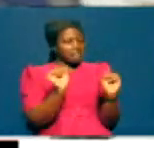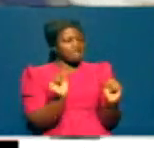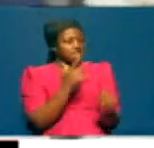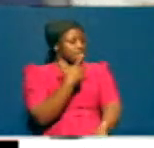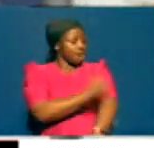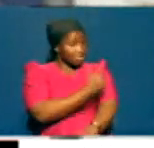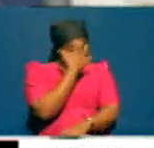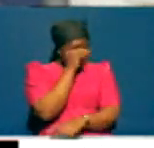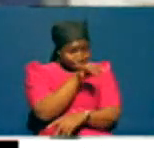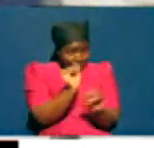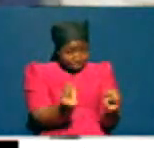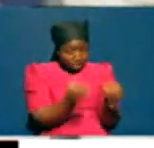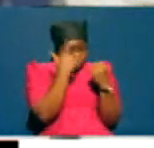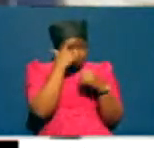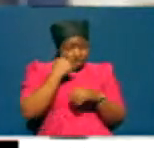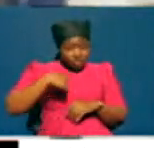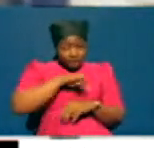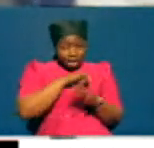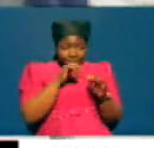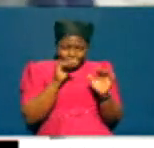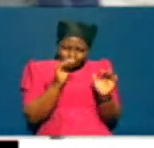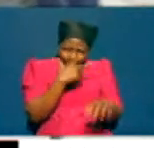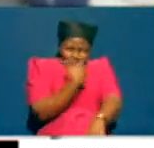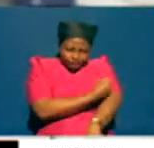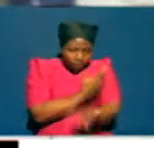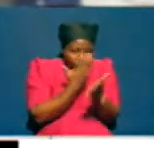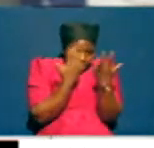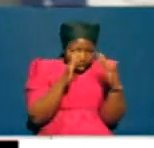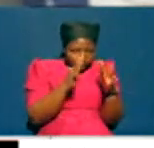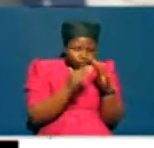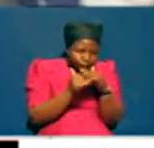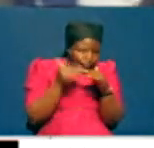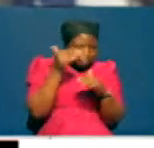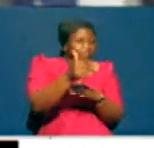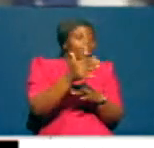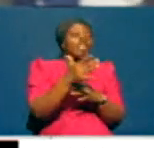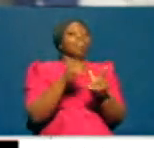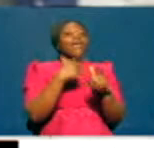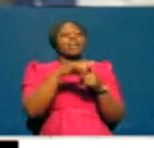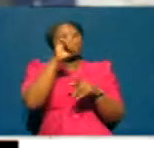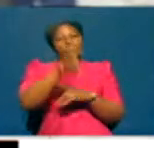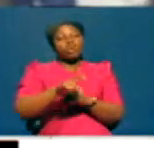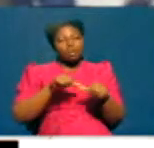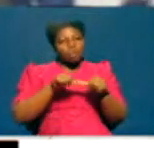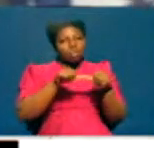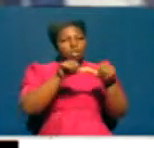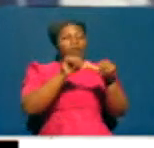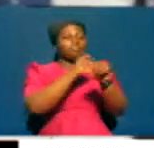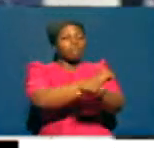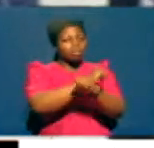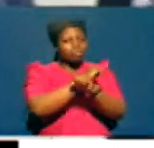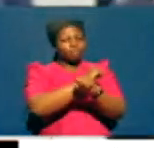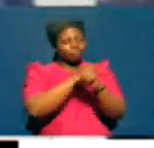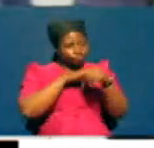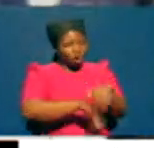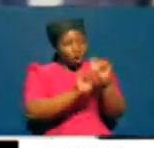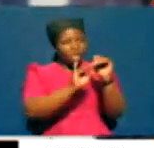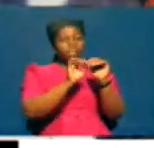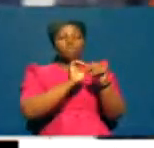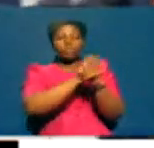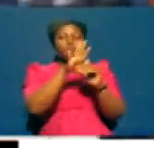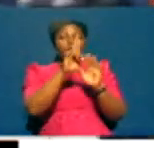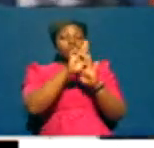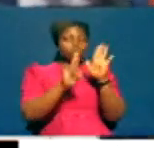us. And after the vaccine, we still need to continue observing the preventive measures for COVID-19, which